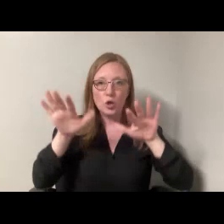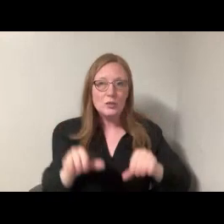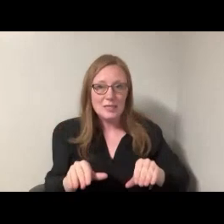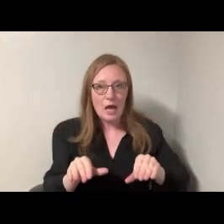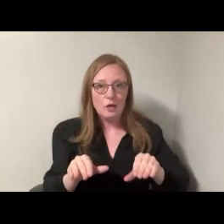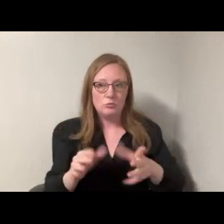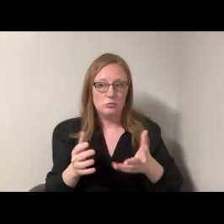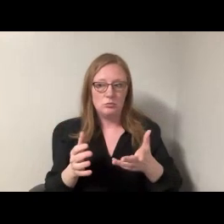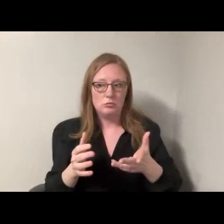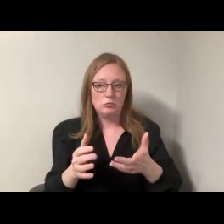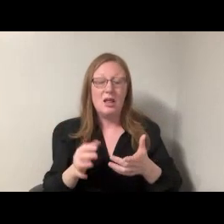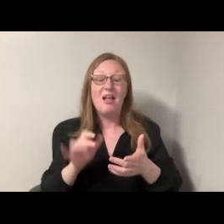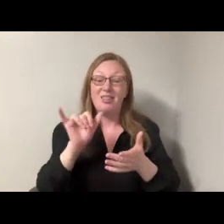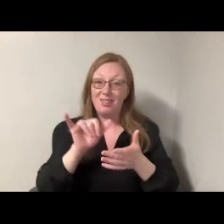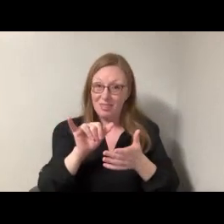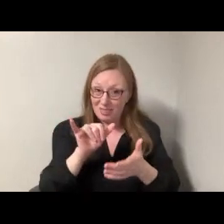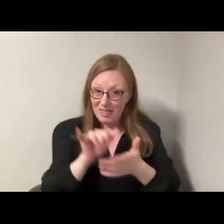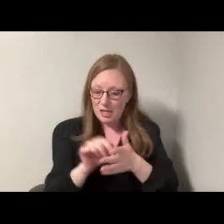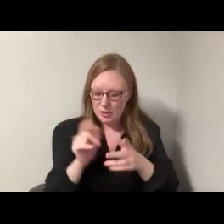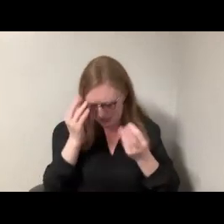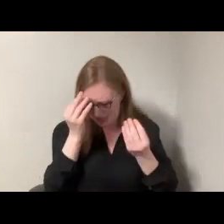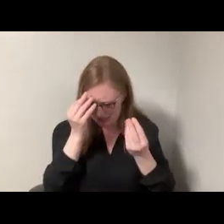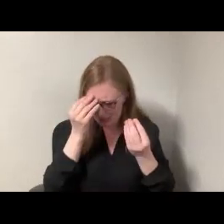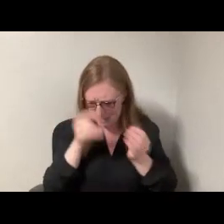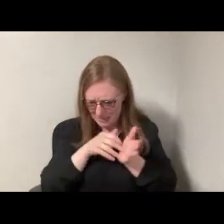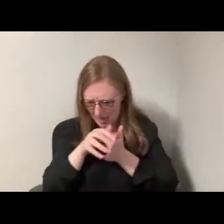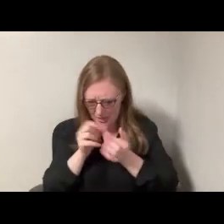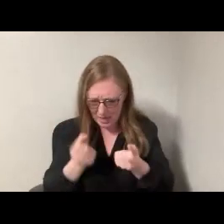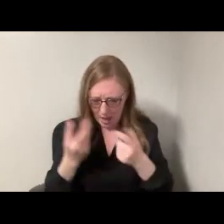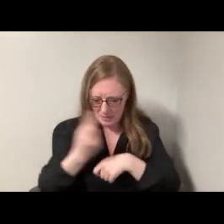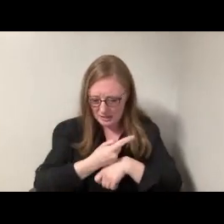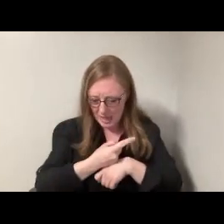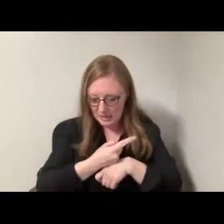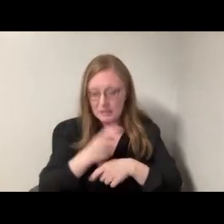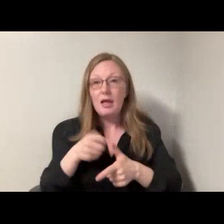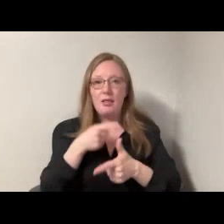the number of days that'll take you down to get there.